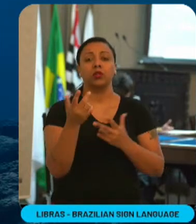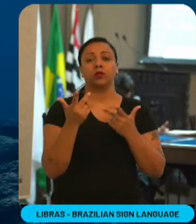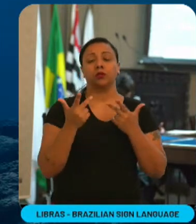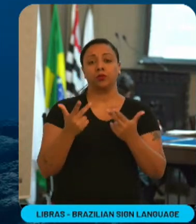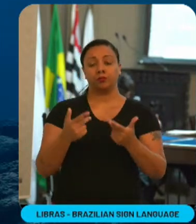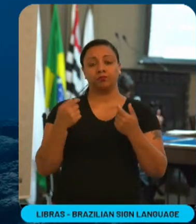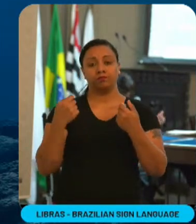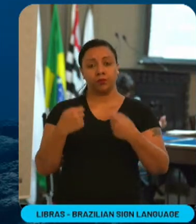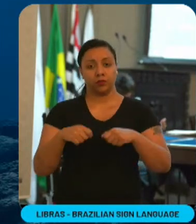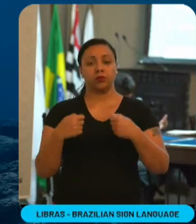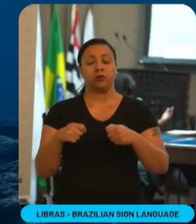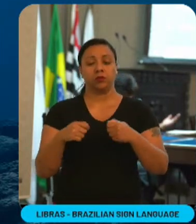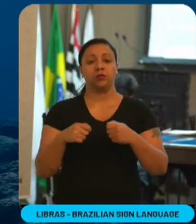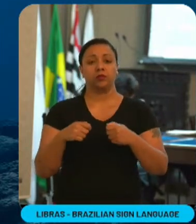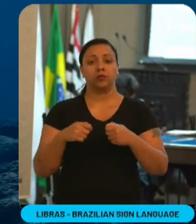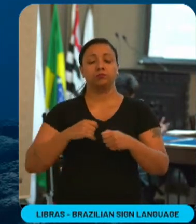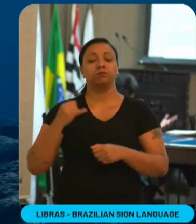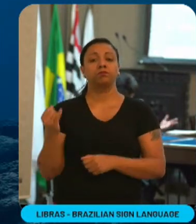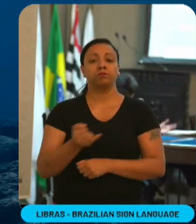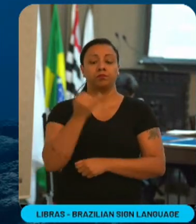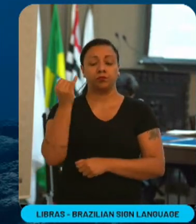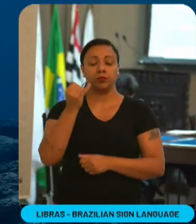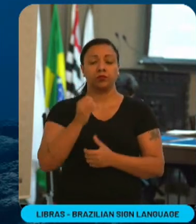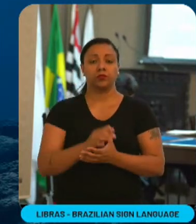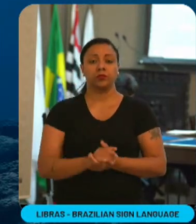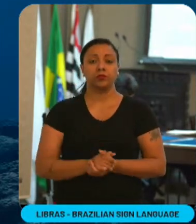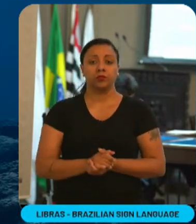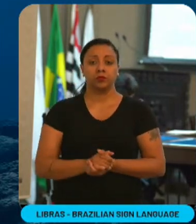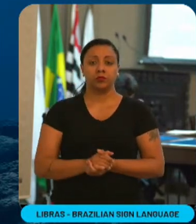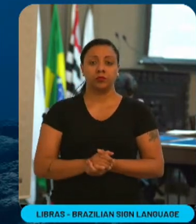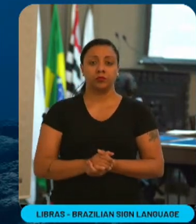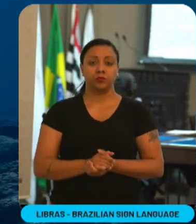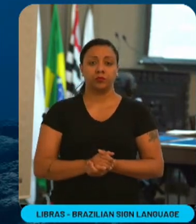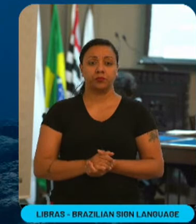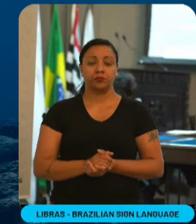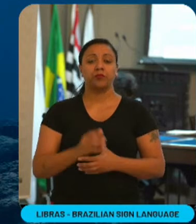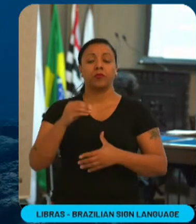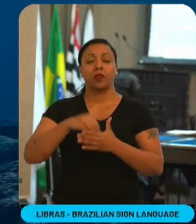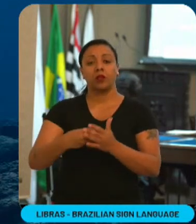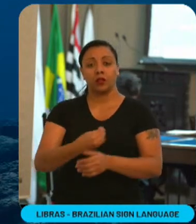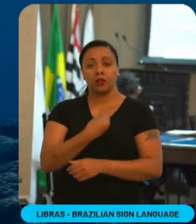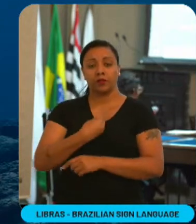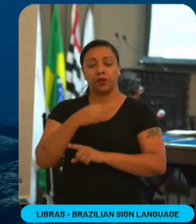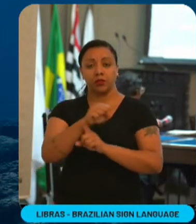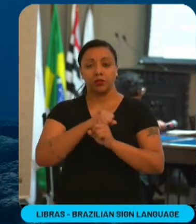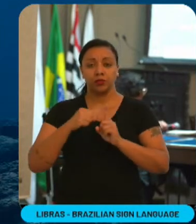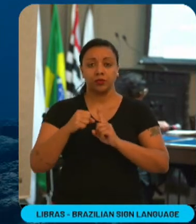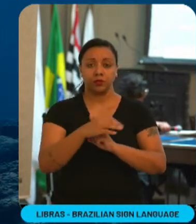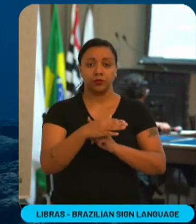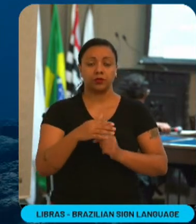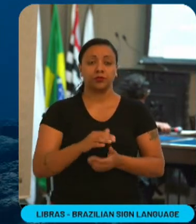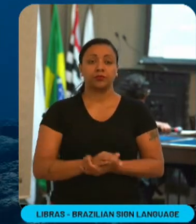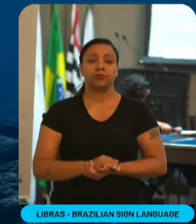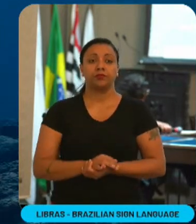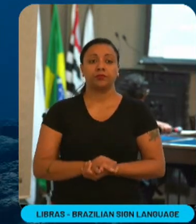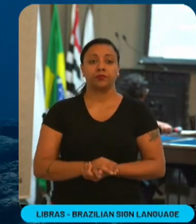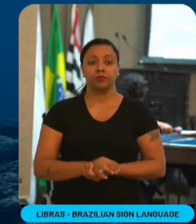run, how it is necessary and how key it is in the life of